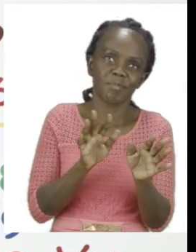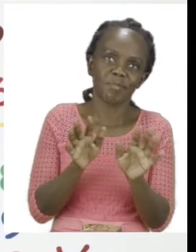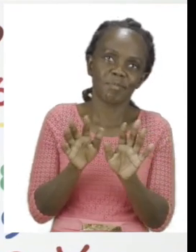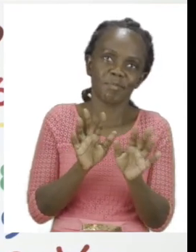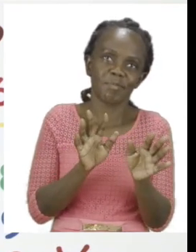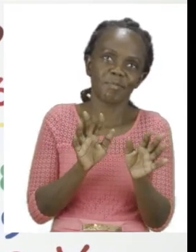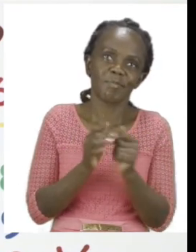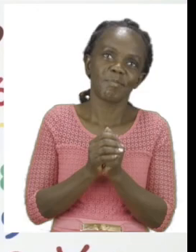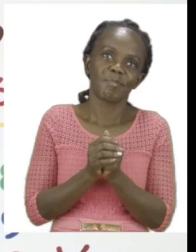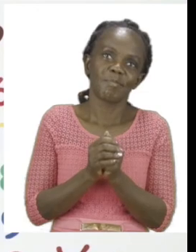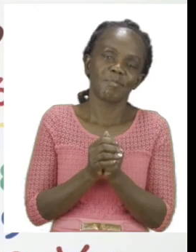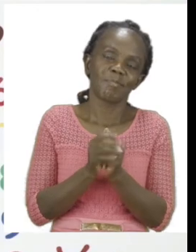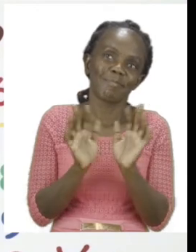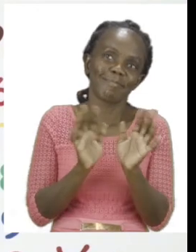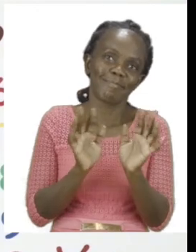goodbye.